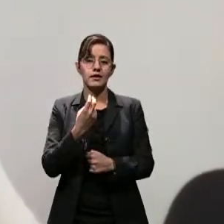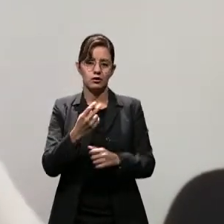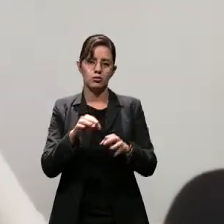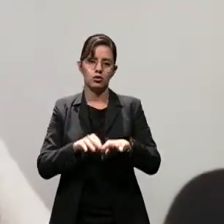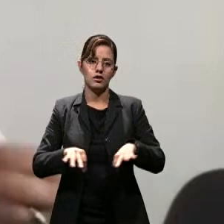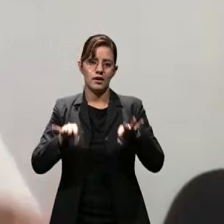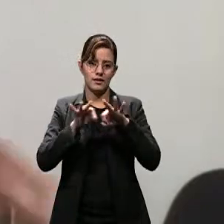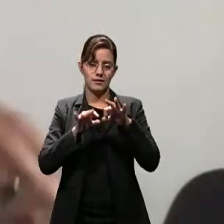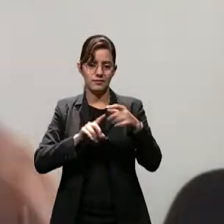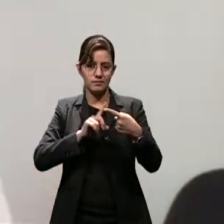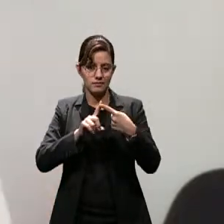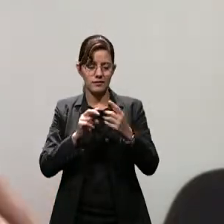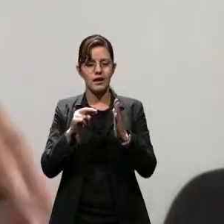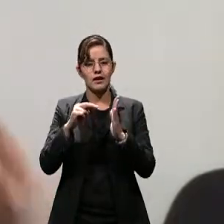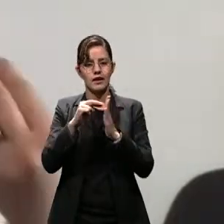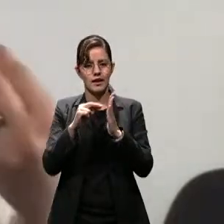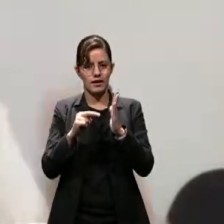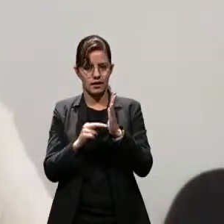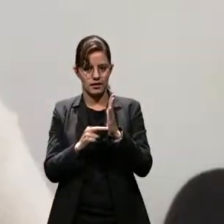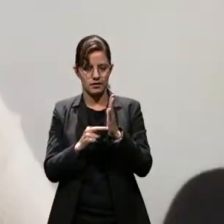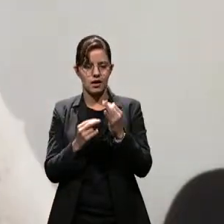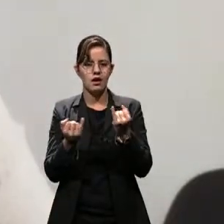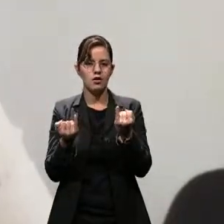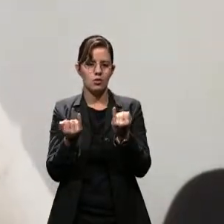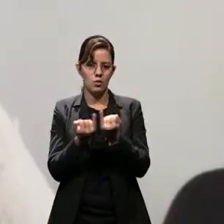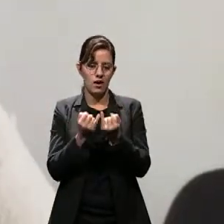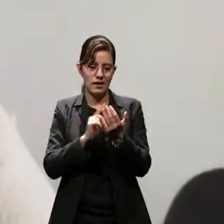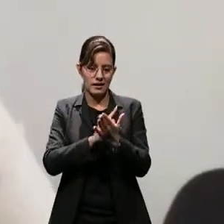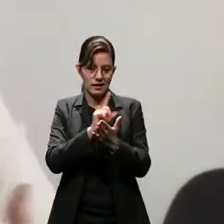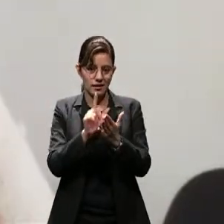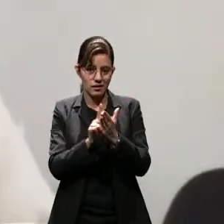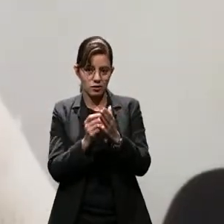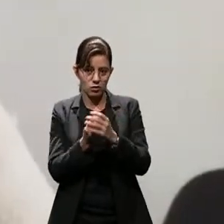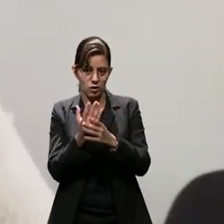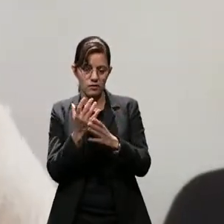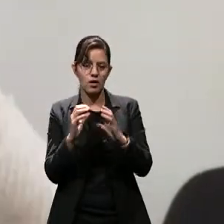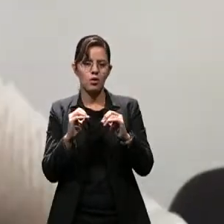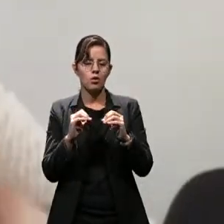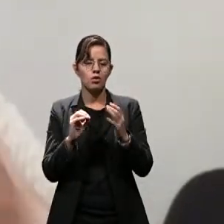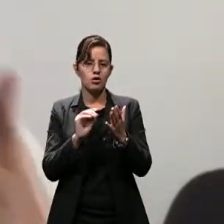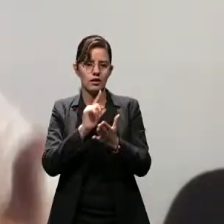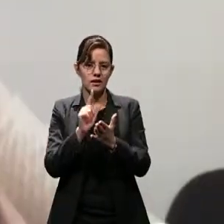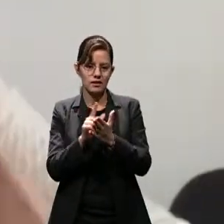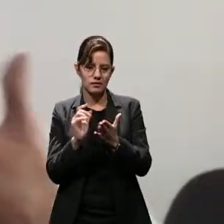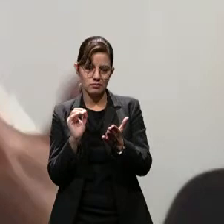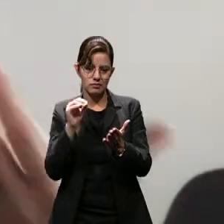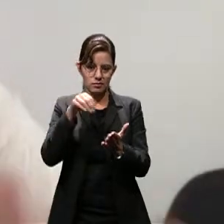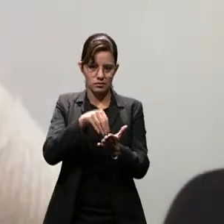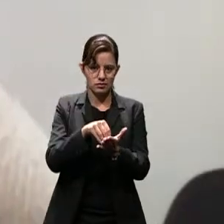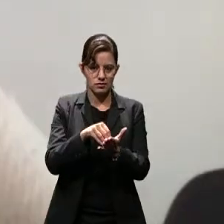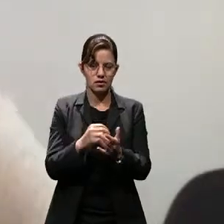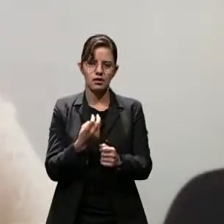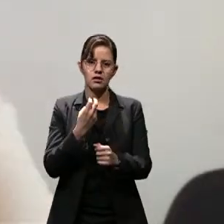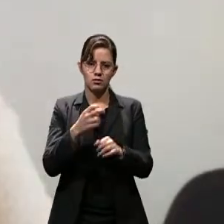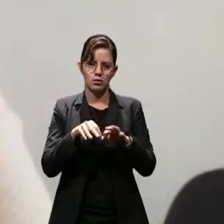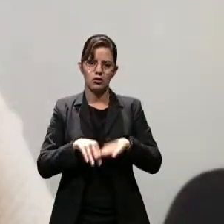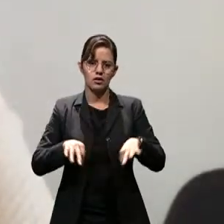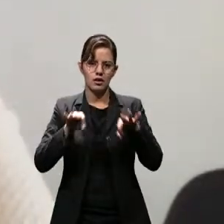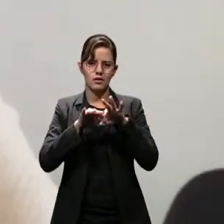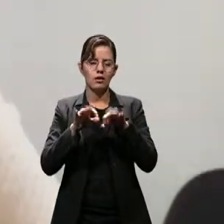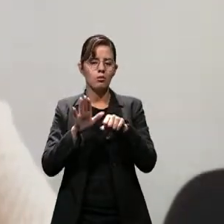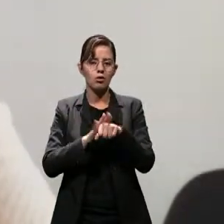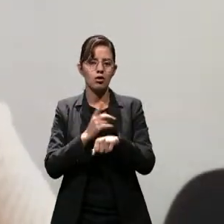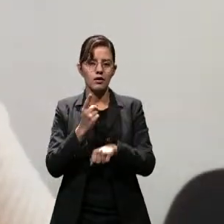the legislation. So that's why it's important to have rules, regulations, reforms, because reforms precisely in